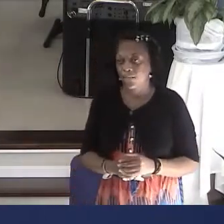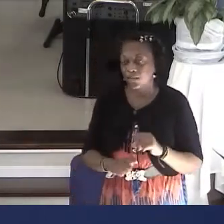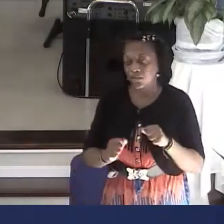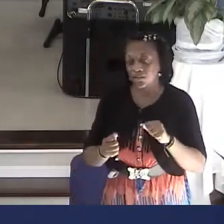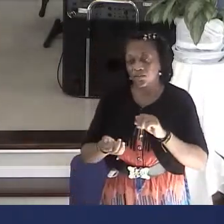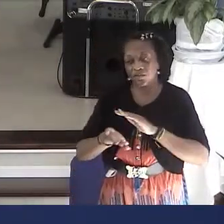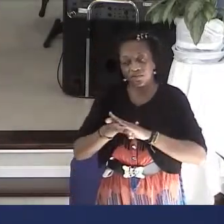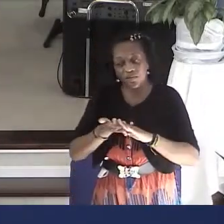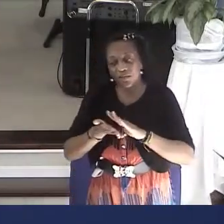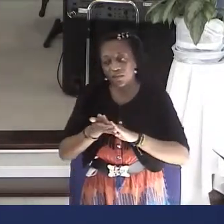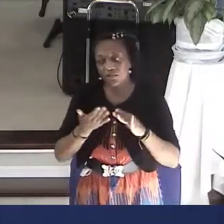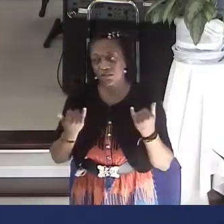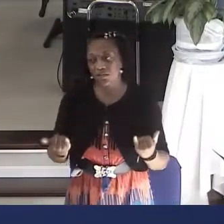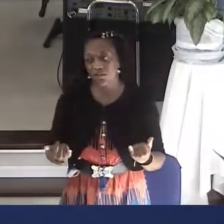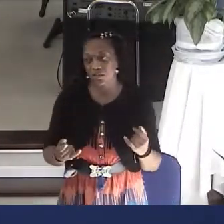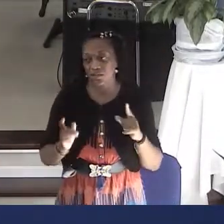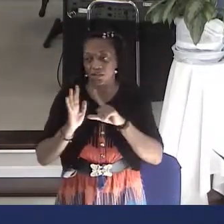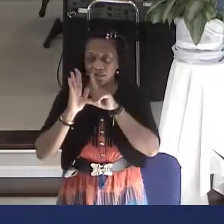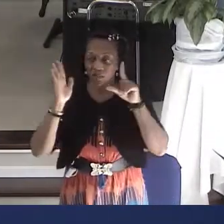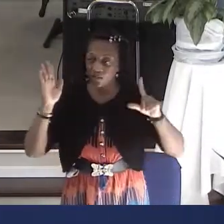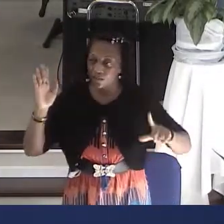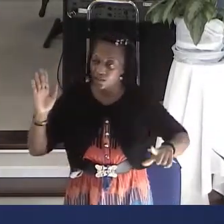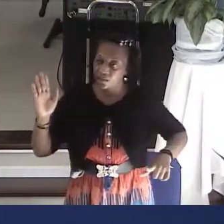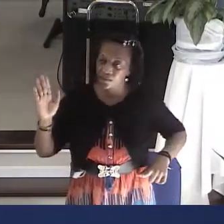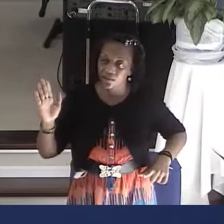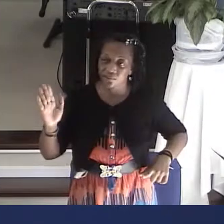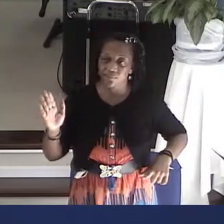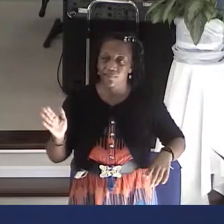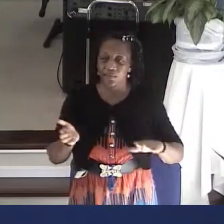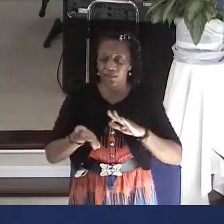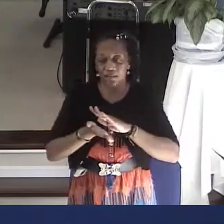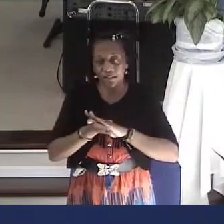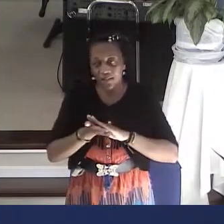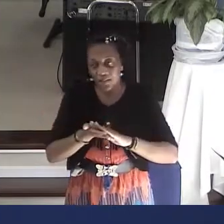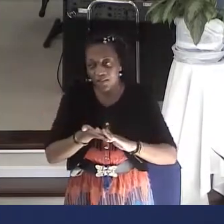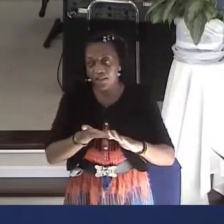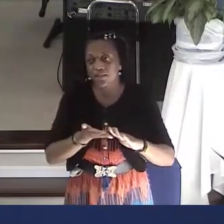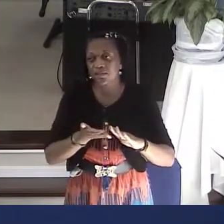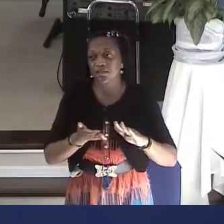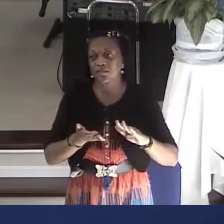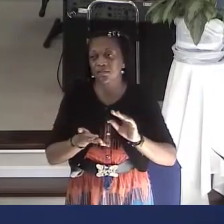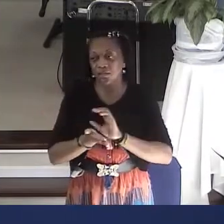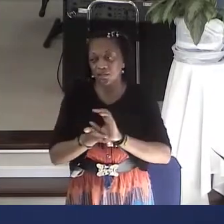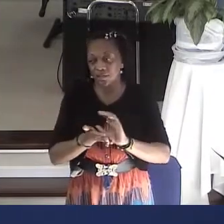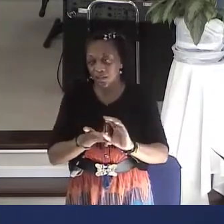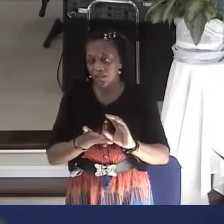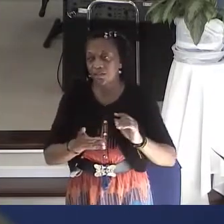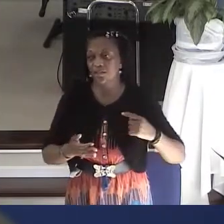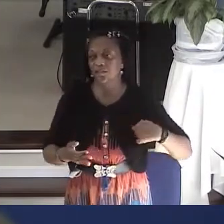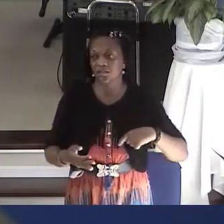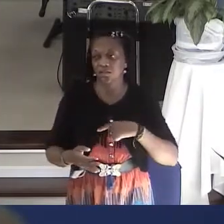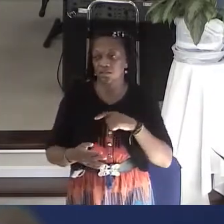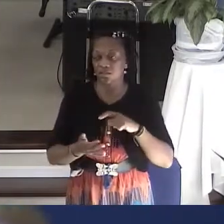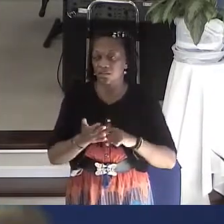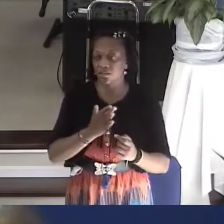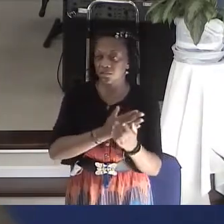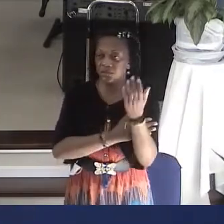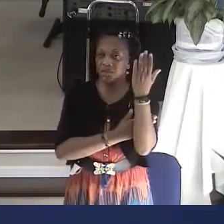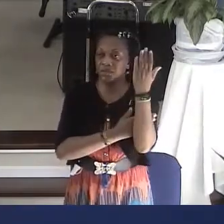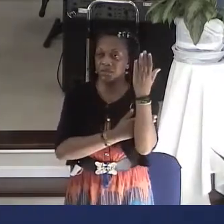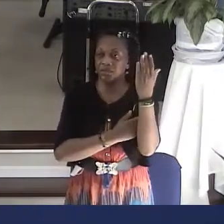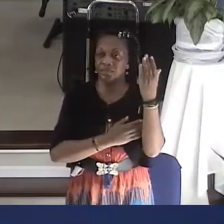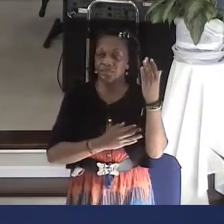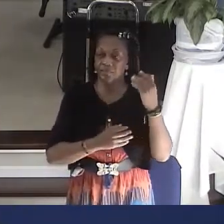youth. Cleanse us this morning as we bow before you. God, we thank